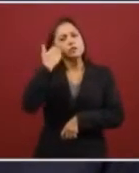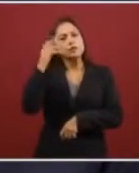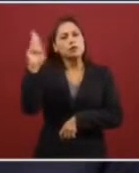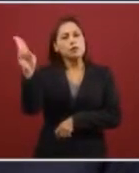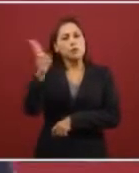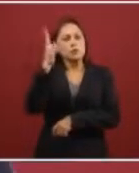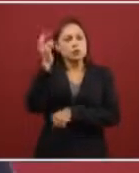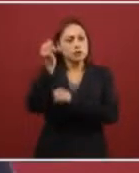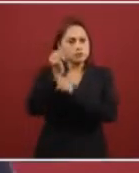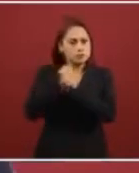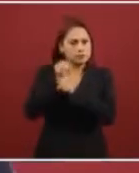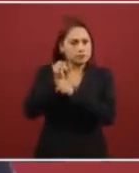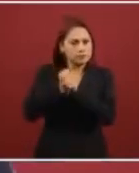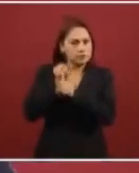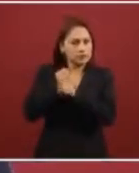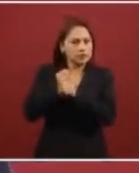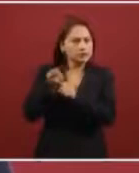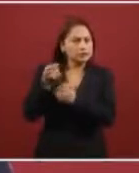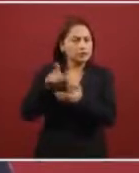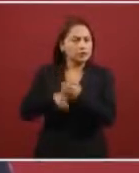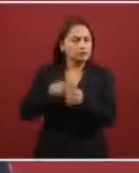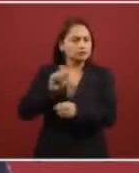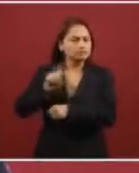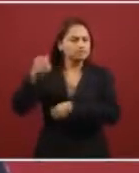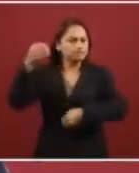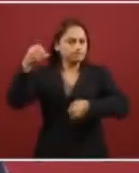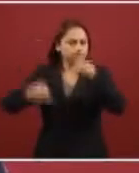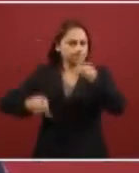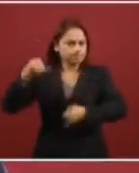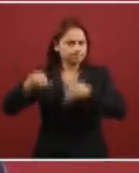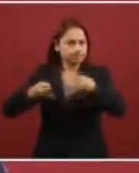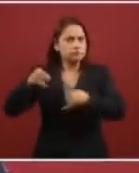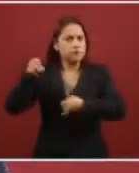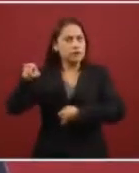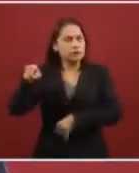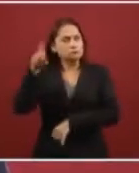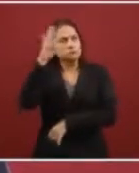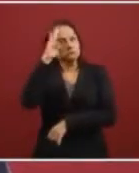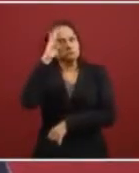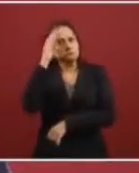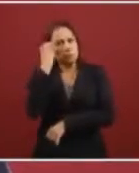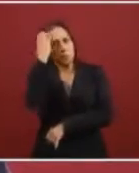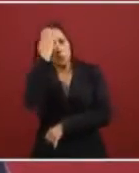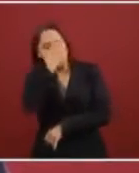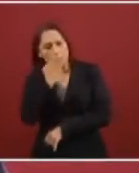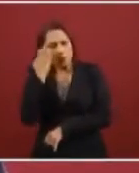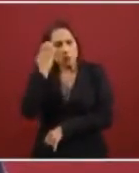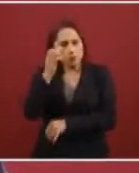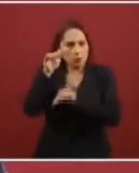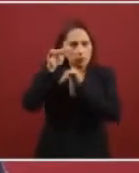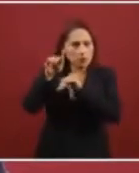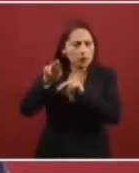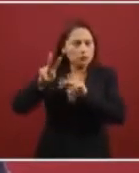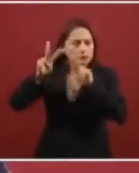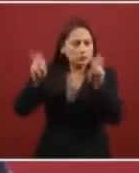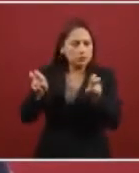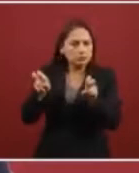Institution of Judicial Matter Investigation, that they make a recommendation asunto regarding this